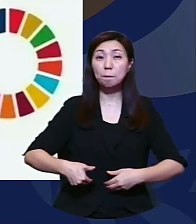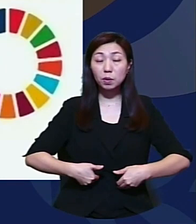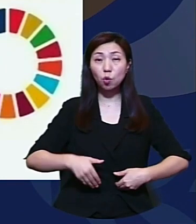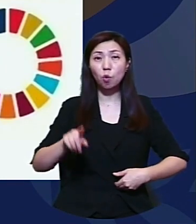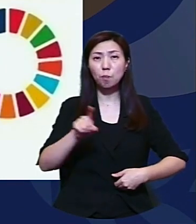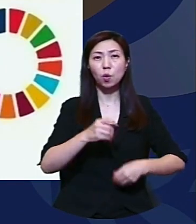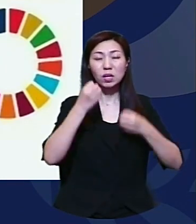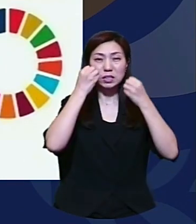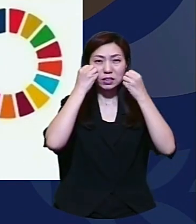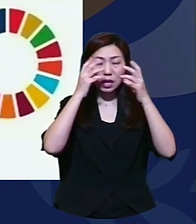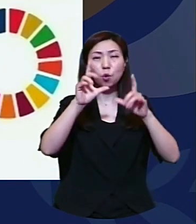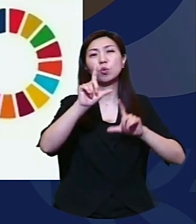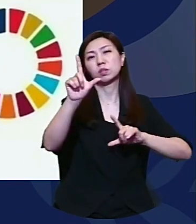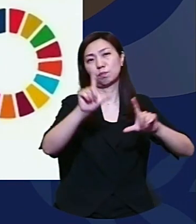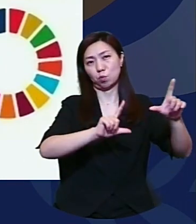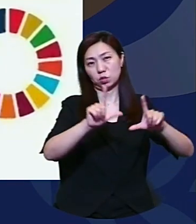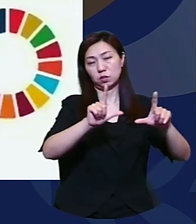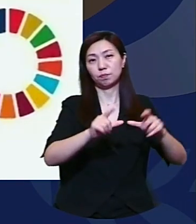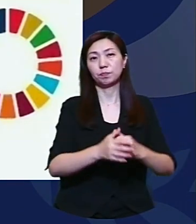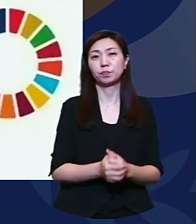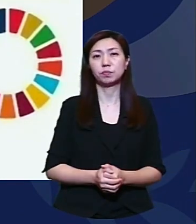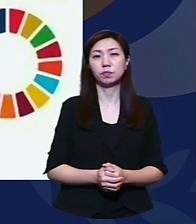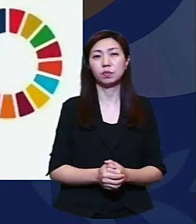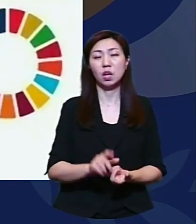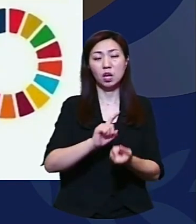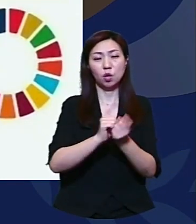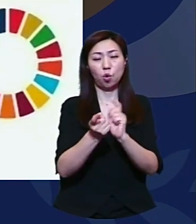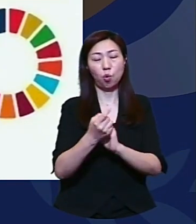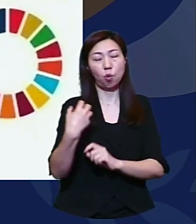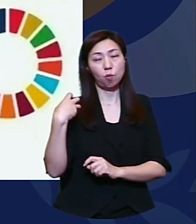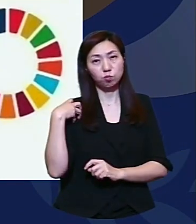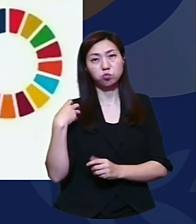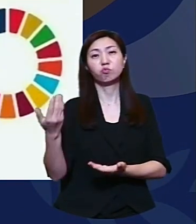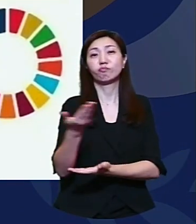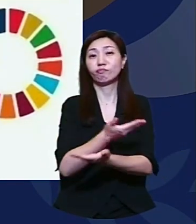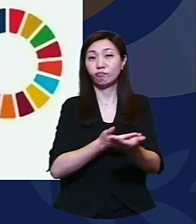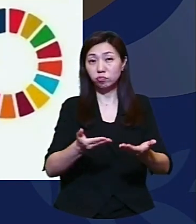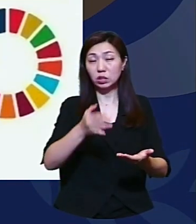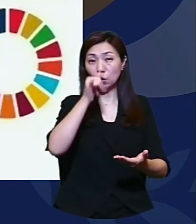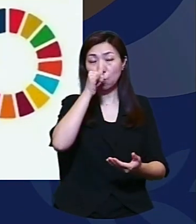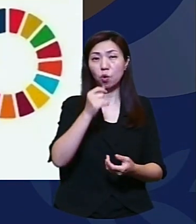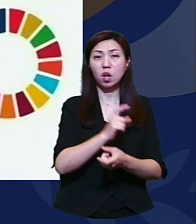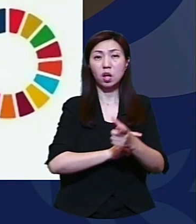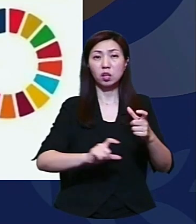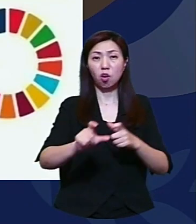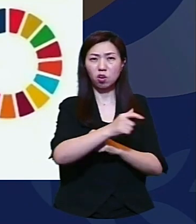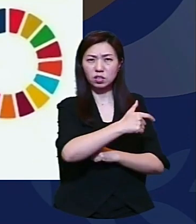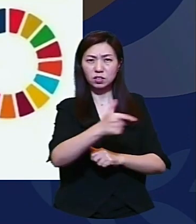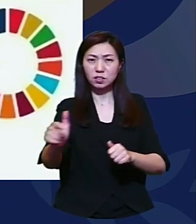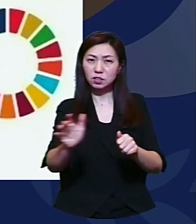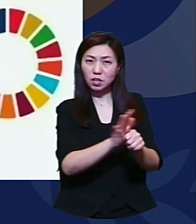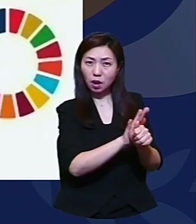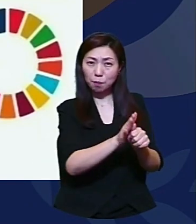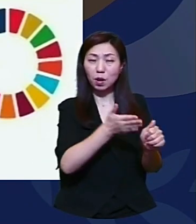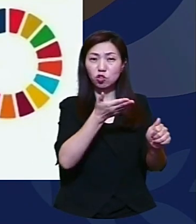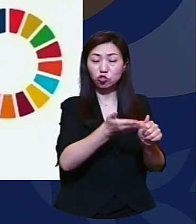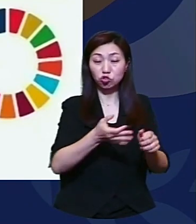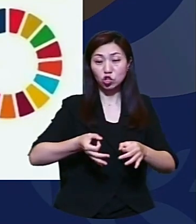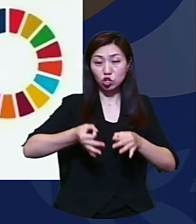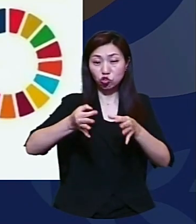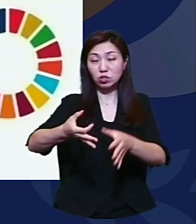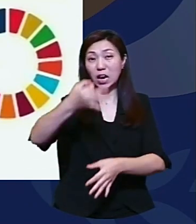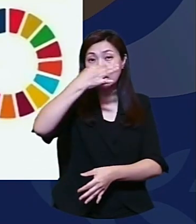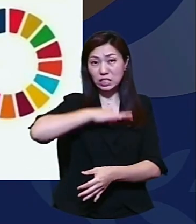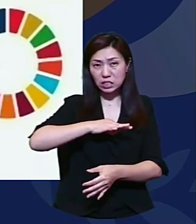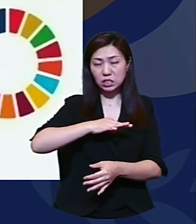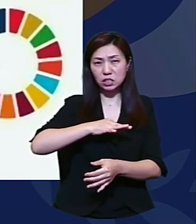burden and that offer greater incentives and better guarantees of return on investment. In